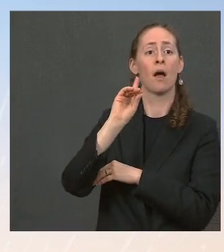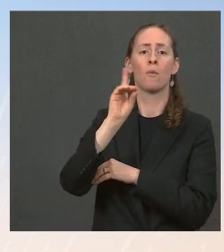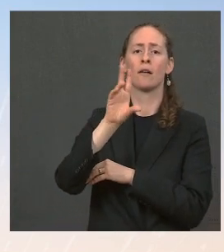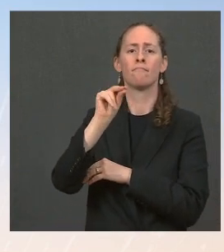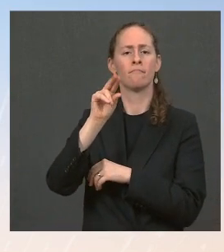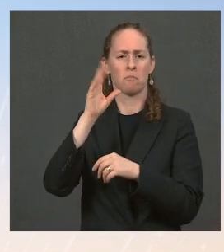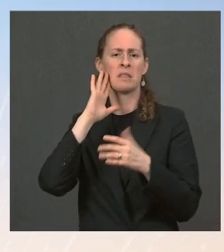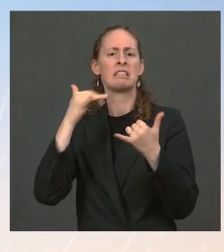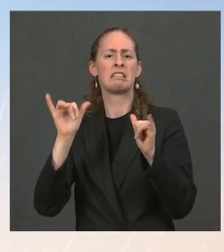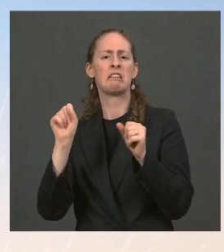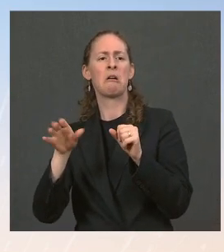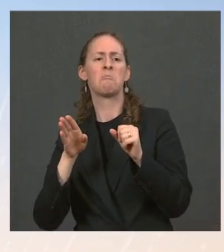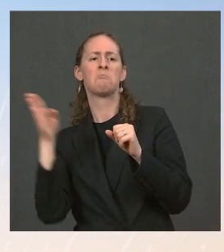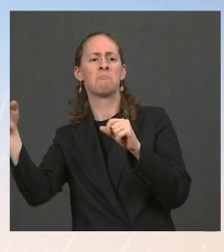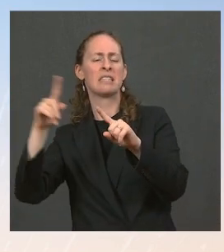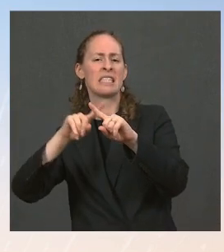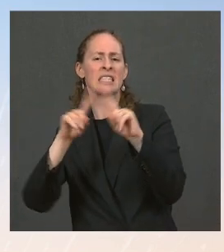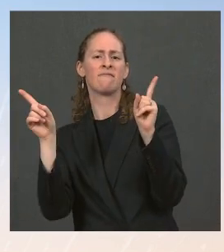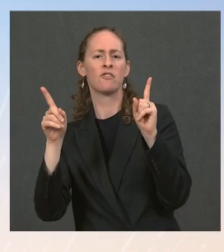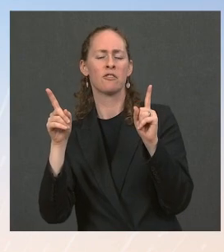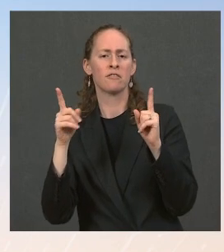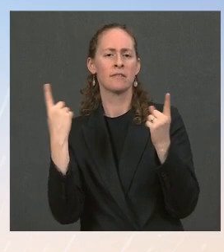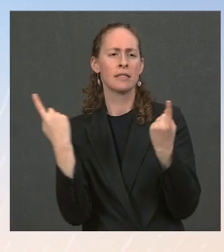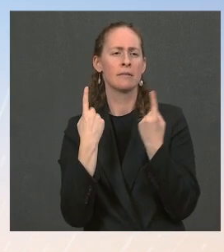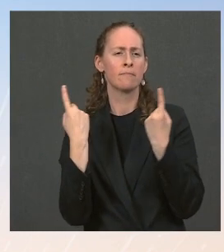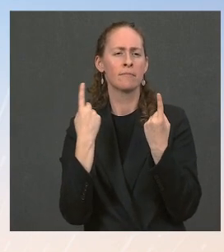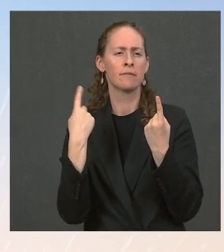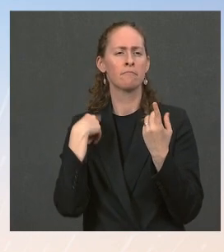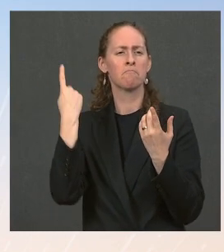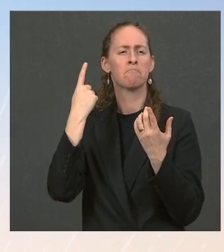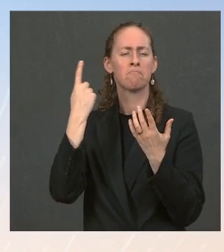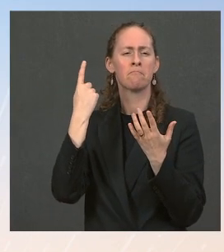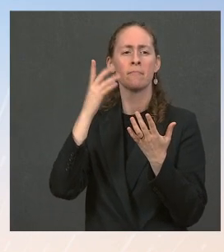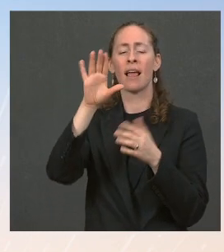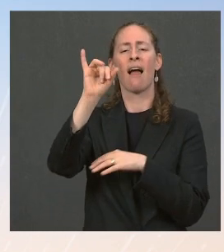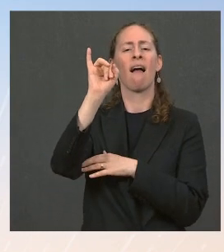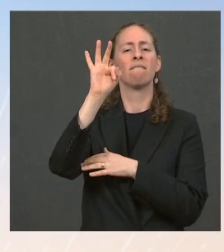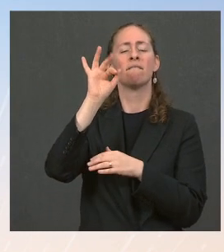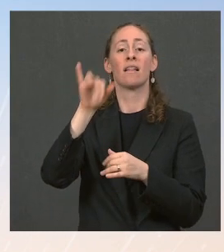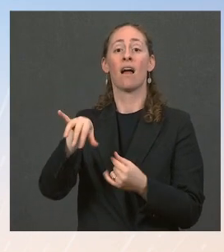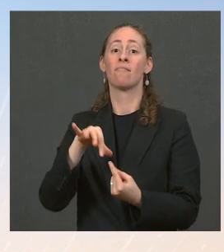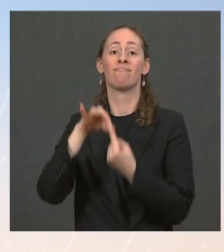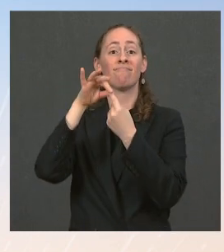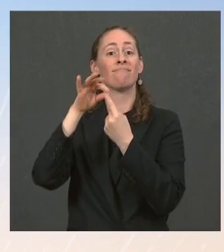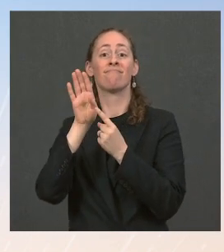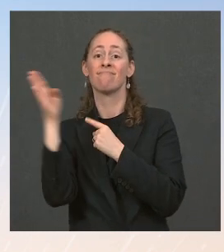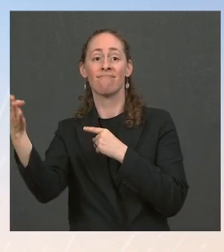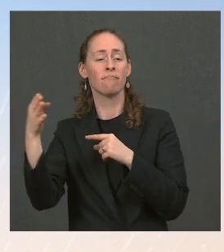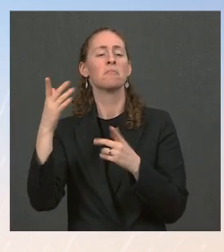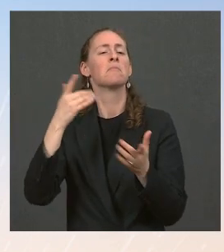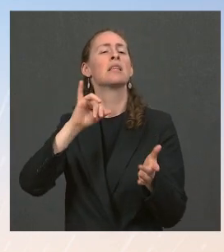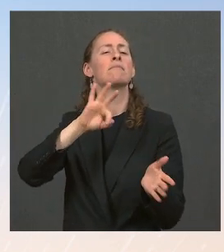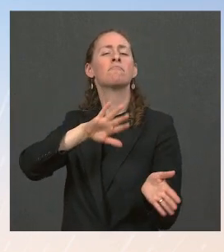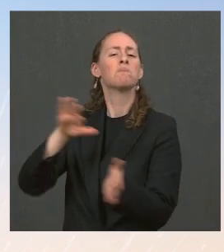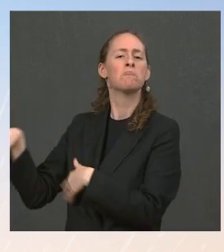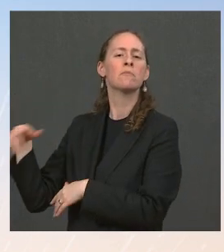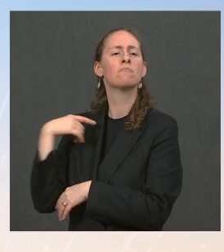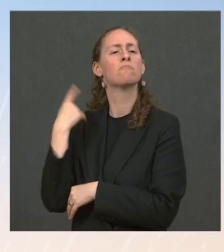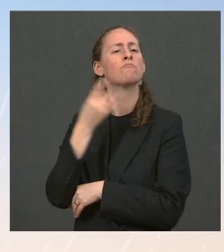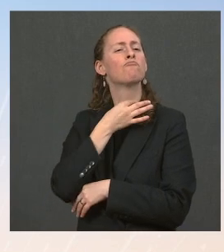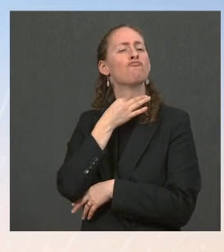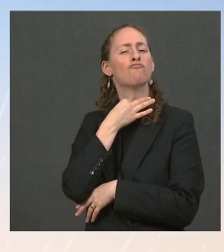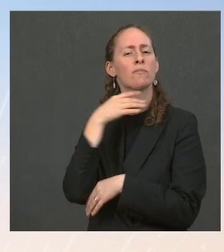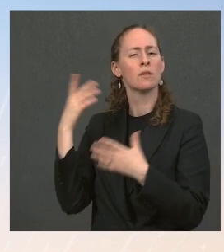within reconciliation, yep. But beyond reconciliation, what is the Biden administration's path